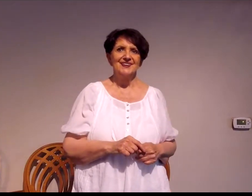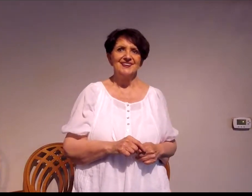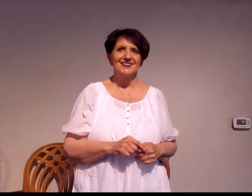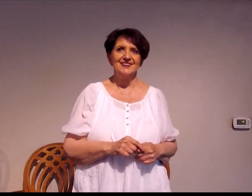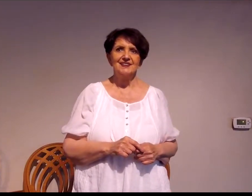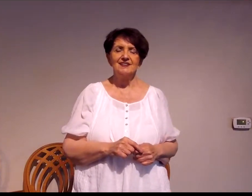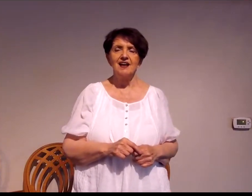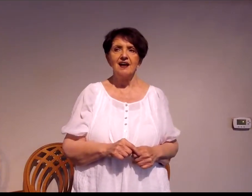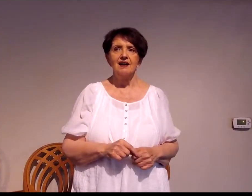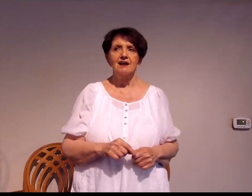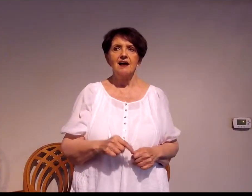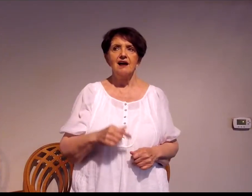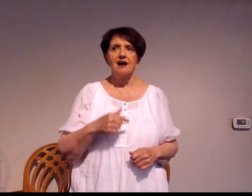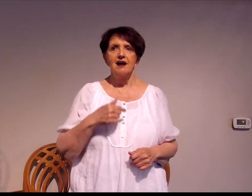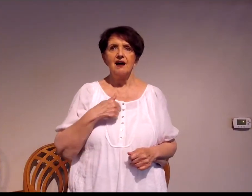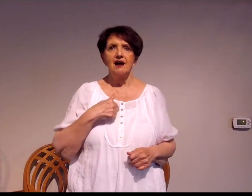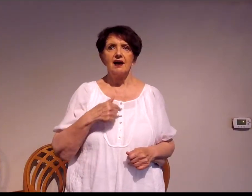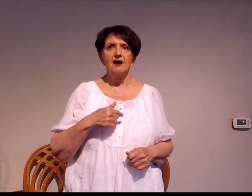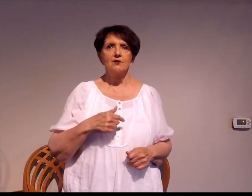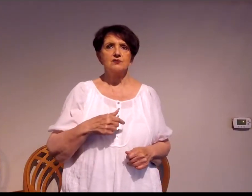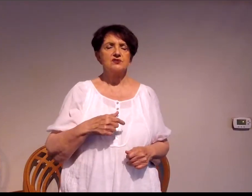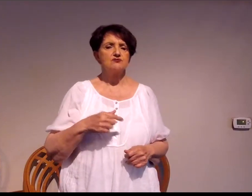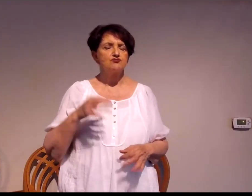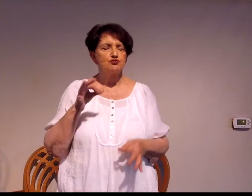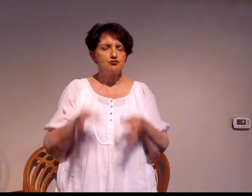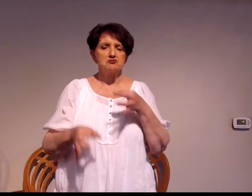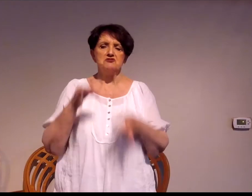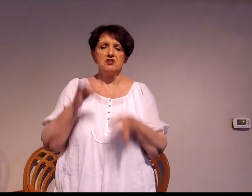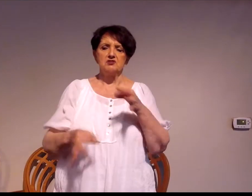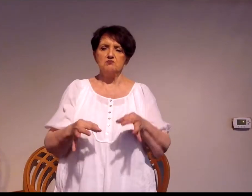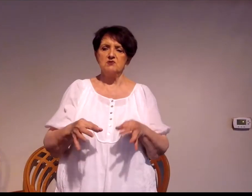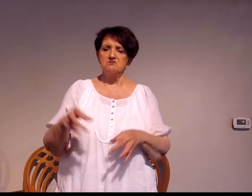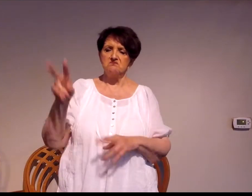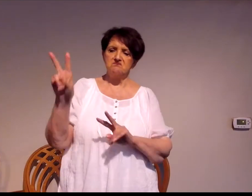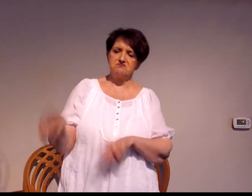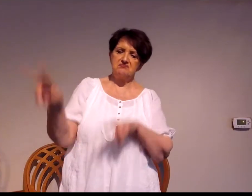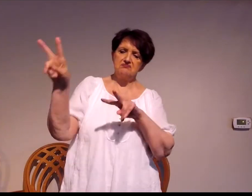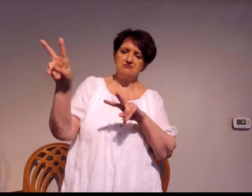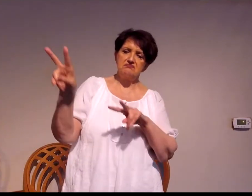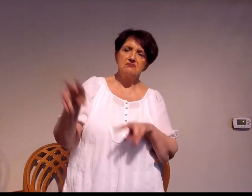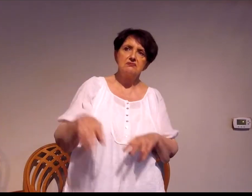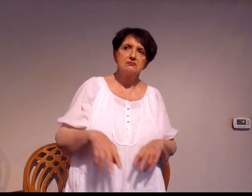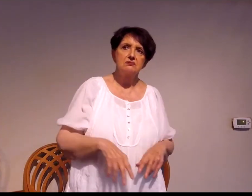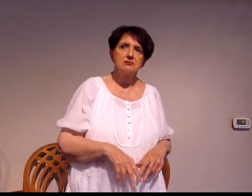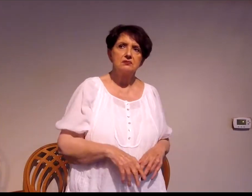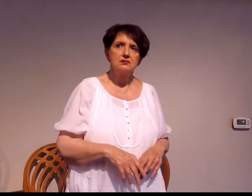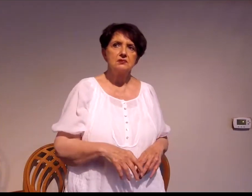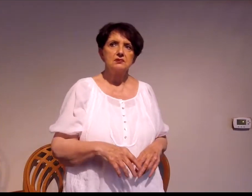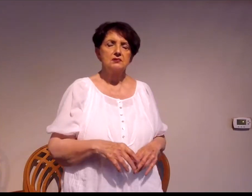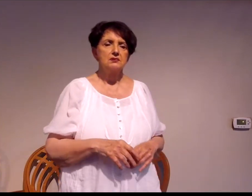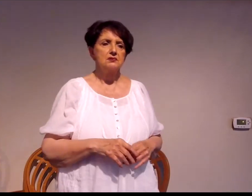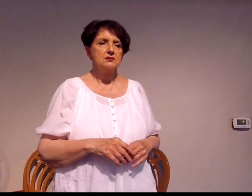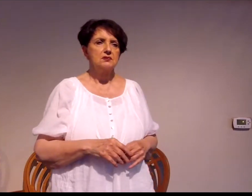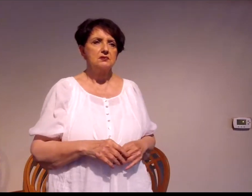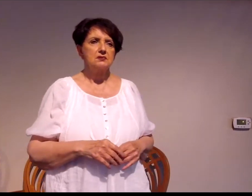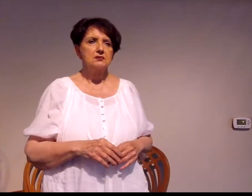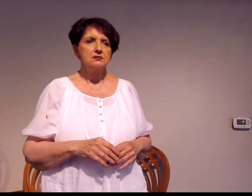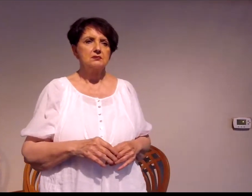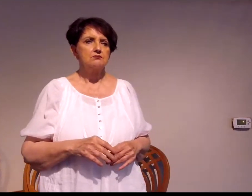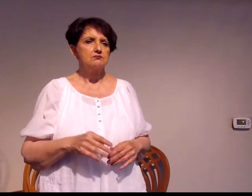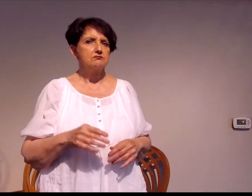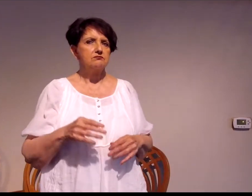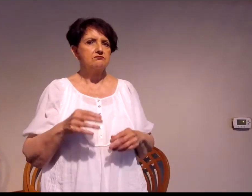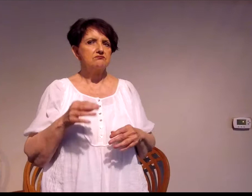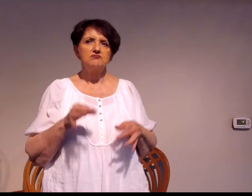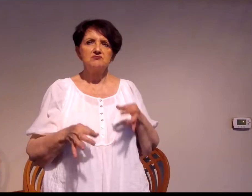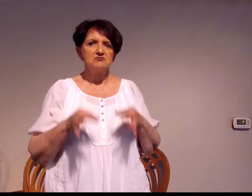I mean, I was in pure judgment. Hadn't happened before, wink, wink. I was in pure judgment and